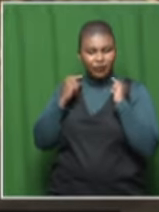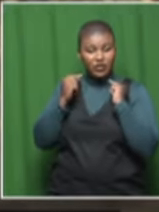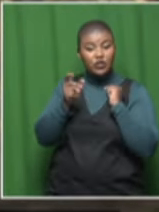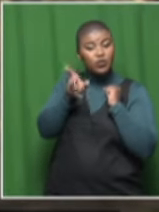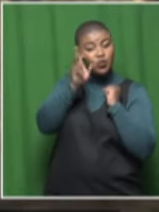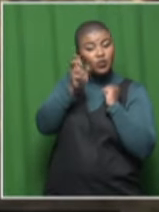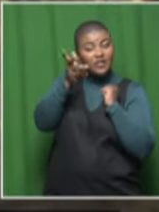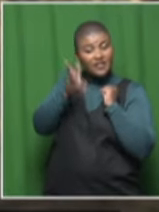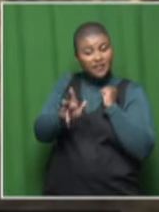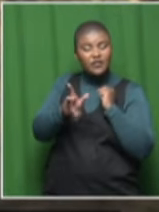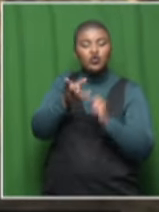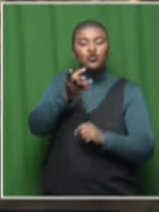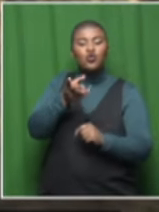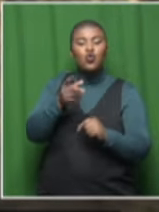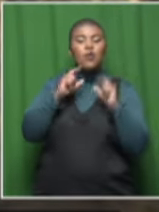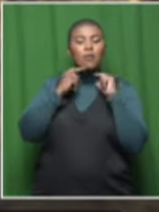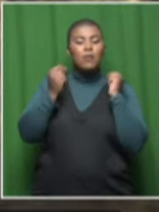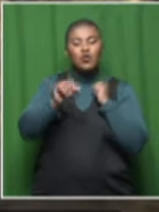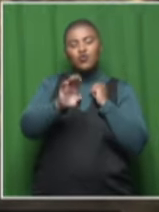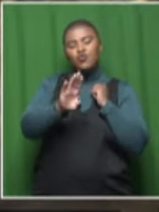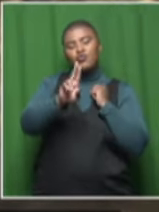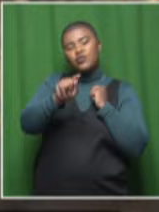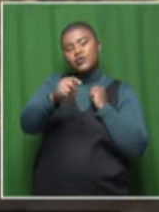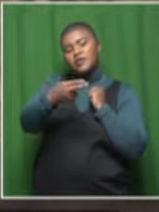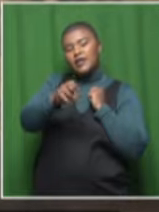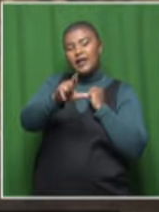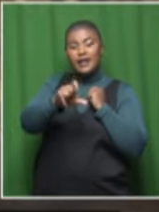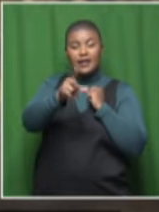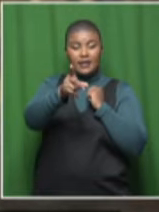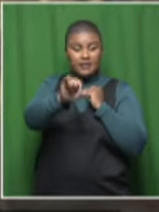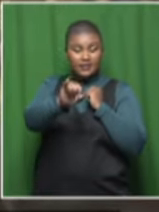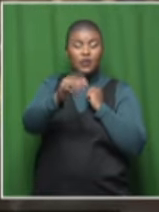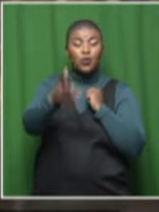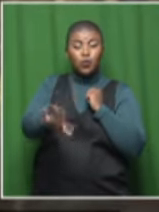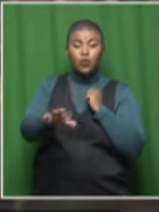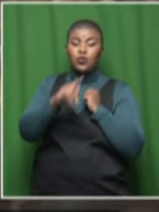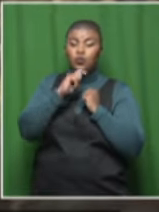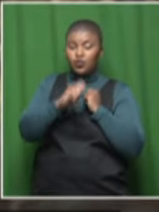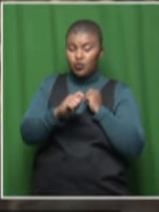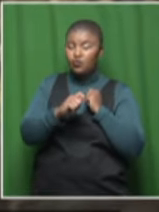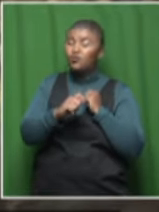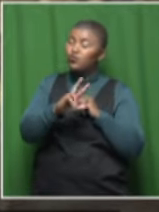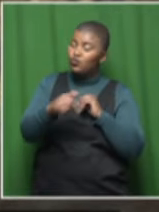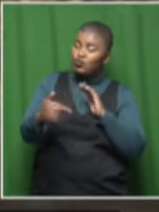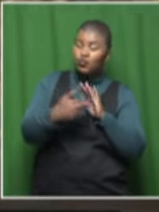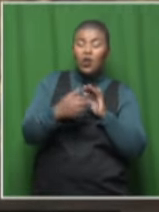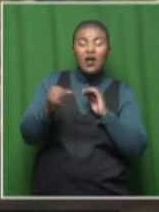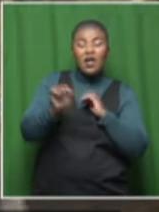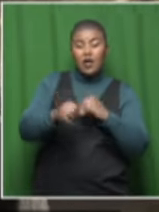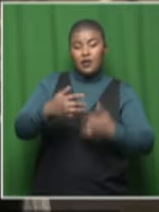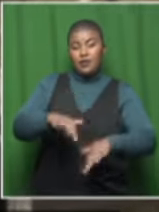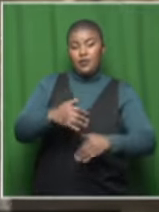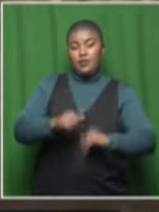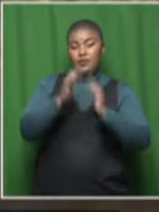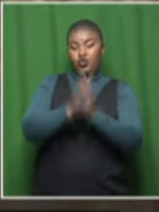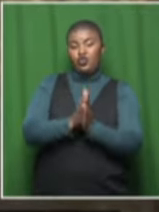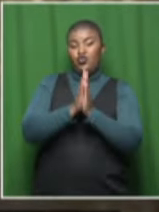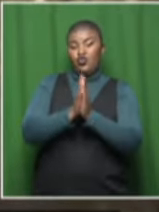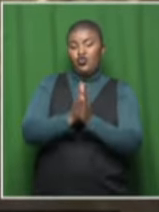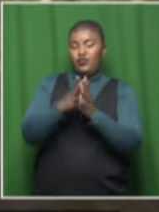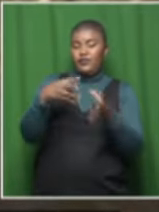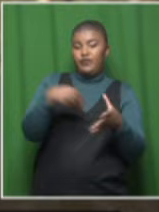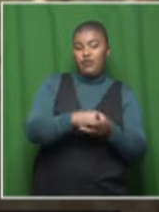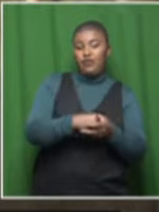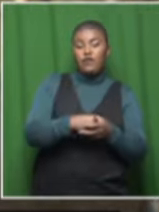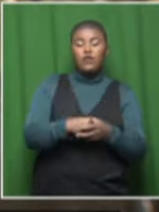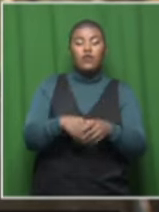from Pastor Buthelezi saying that he played a pivotal role here, you know, in the church. And of course, what he has